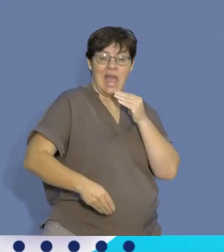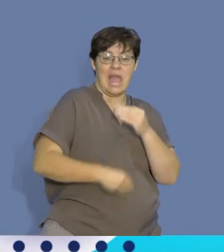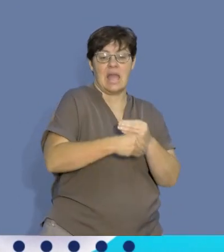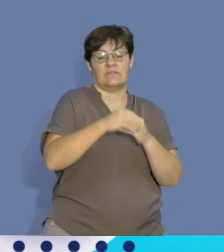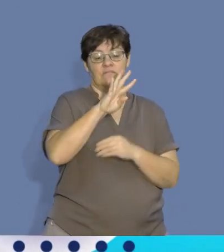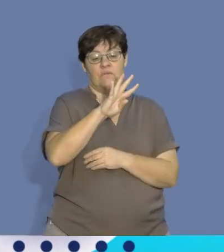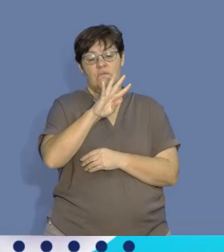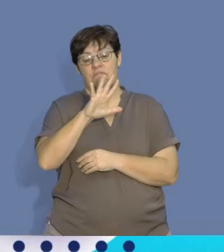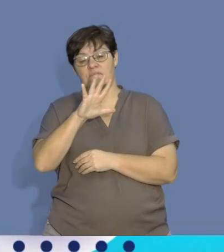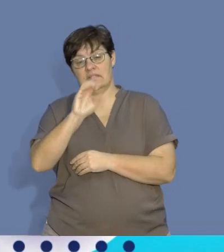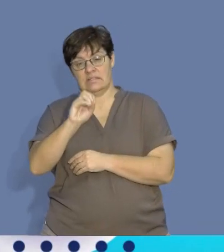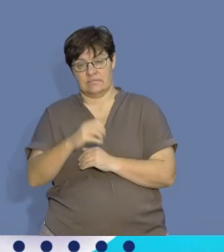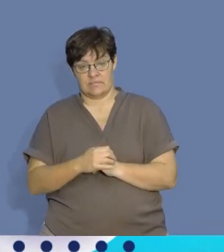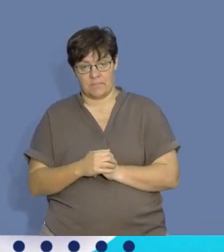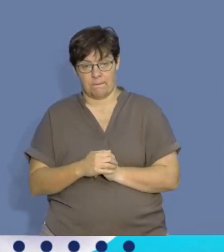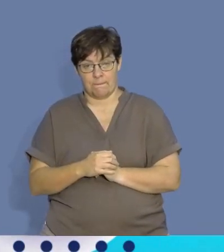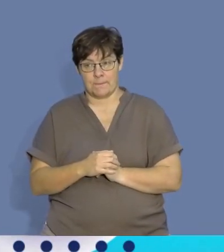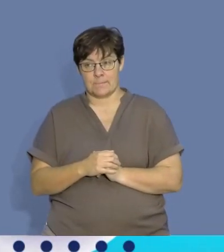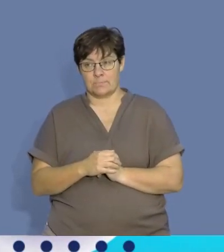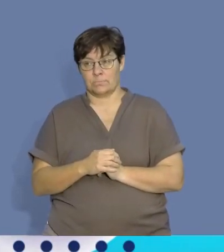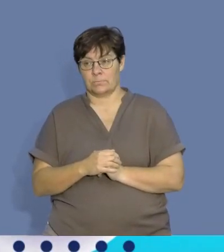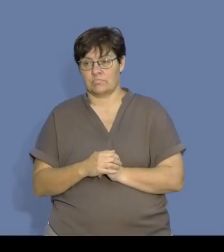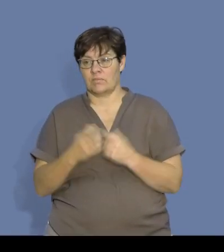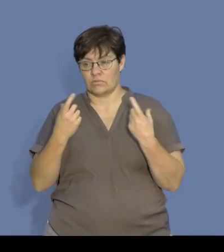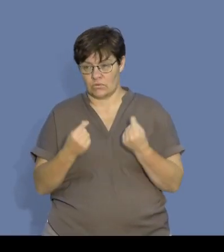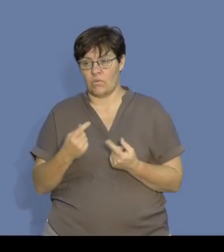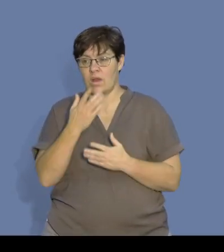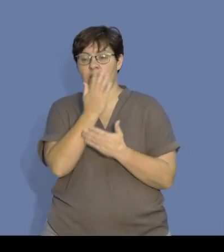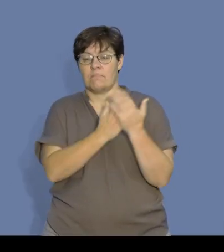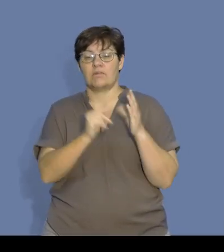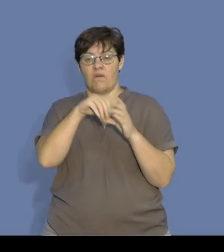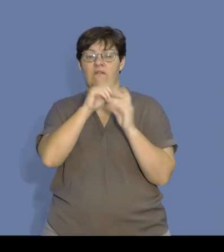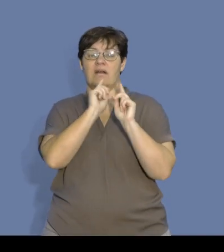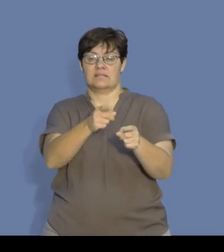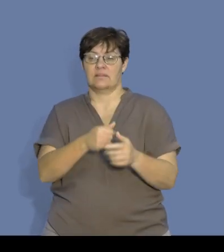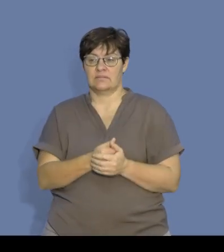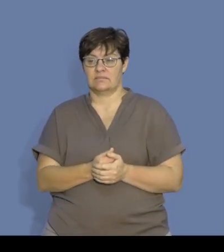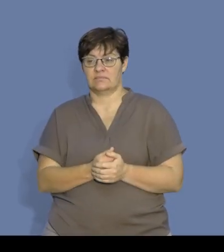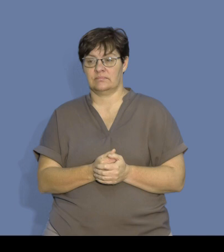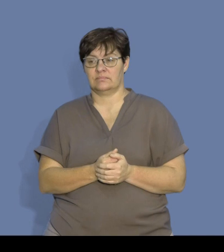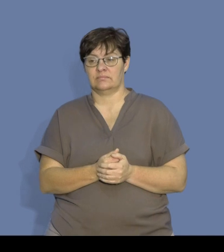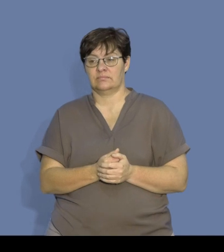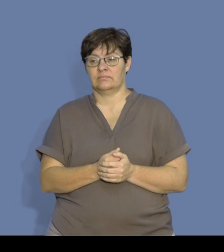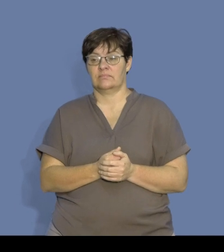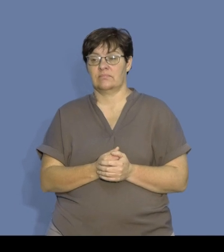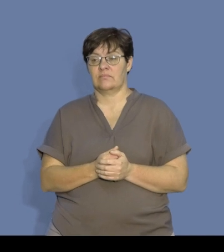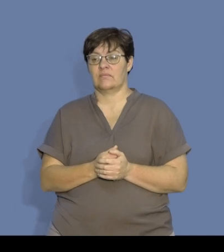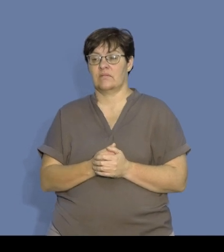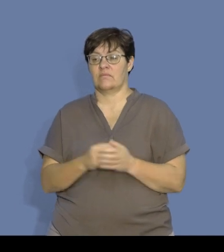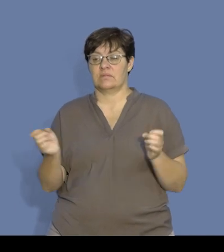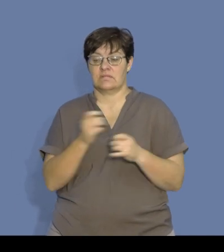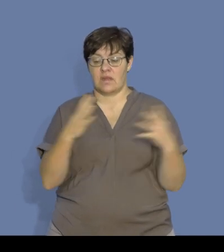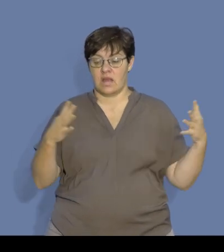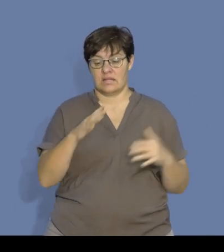the 450. In fact, let's do that because that's part of our answer. Right, so stationery, we